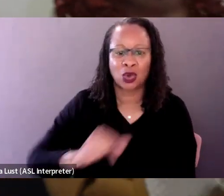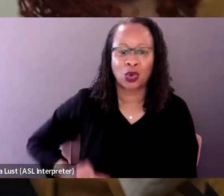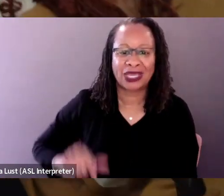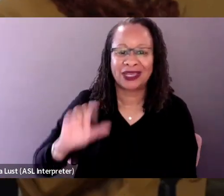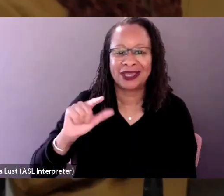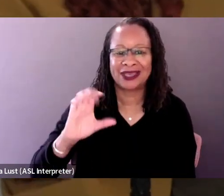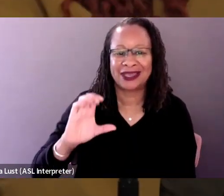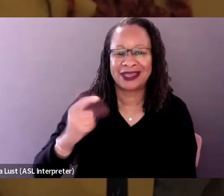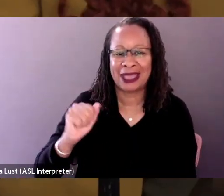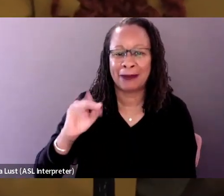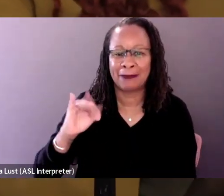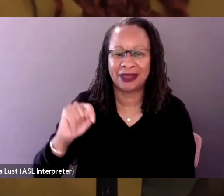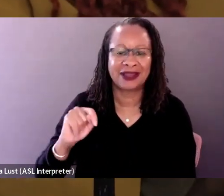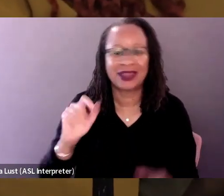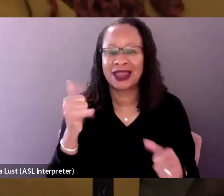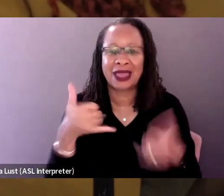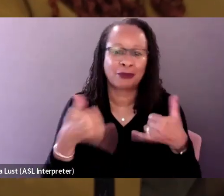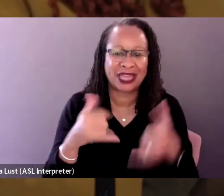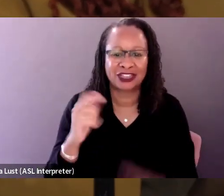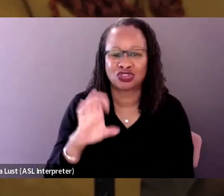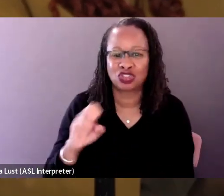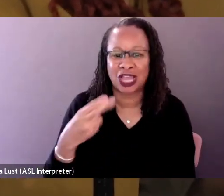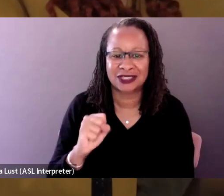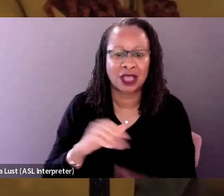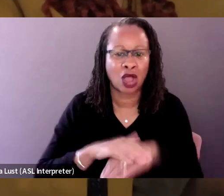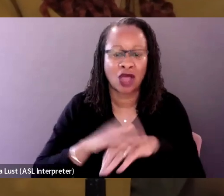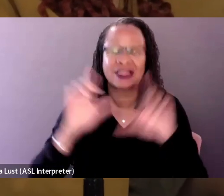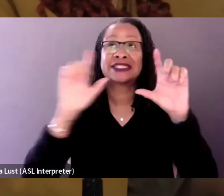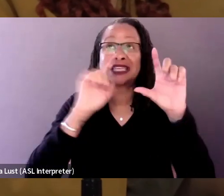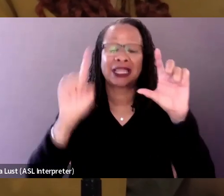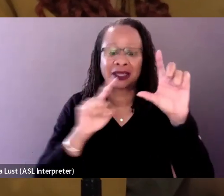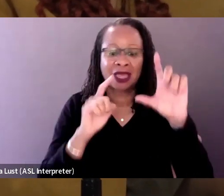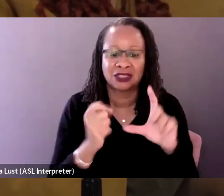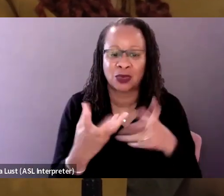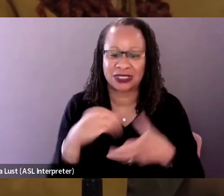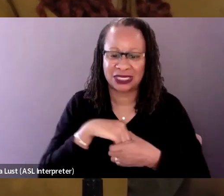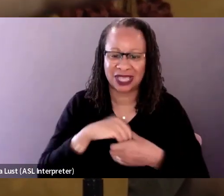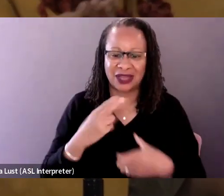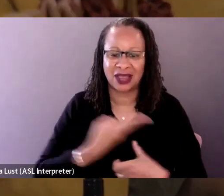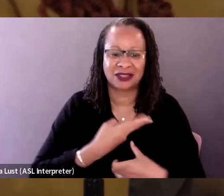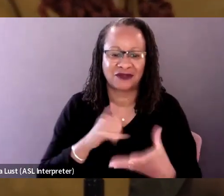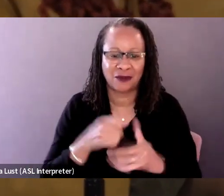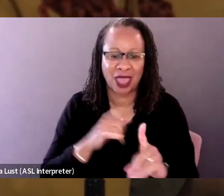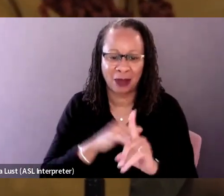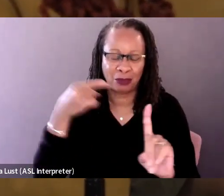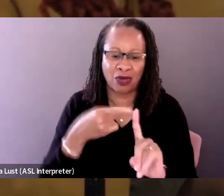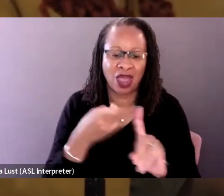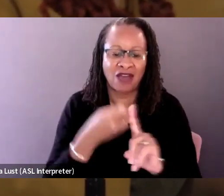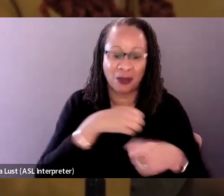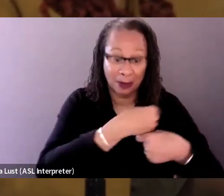with it. Like it became like the film was like inhabiting us at a certain point, from like the making of it till